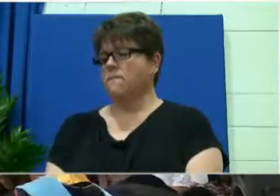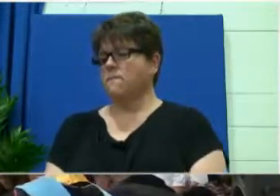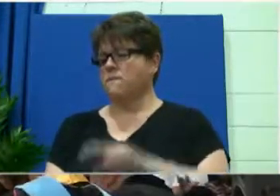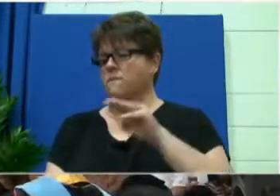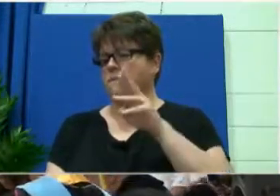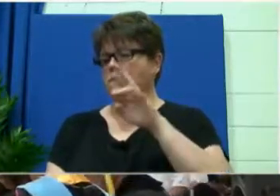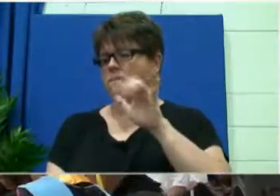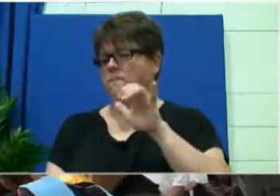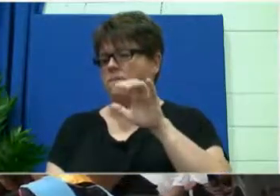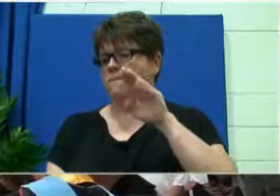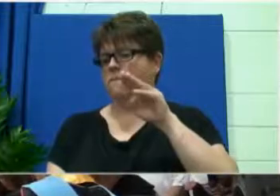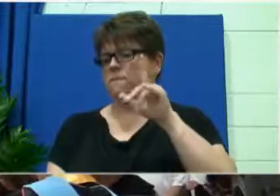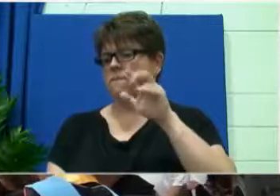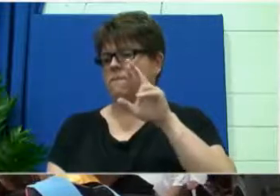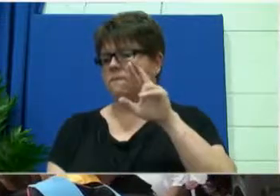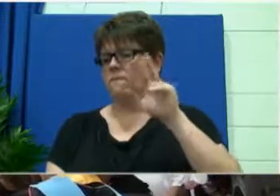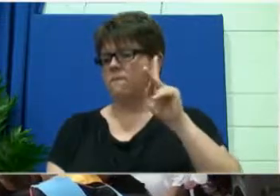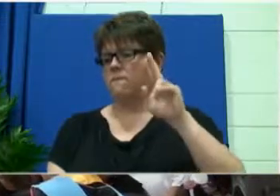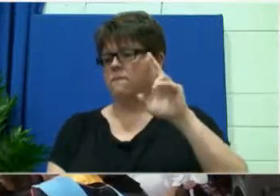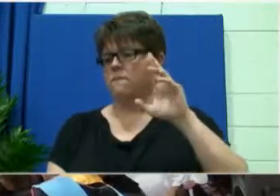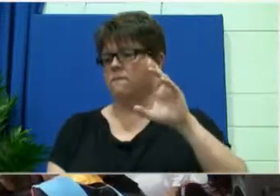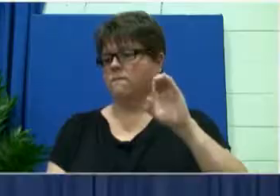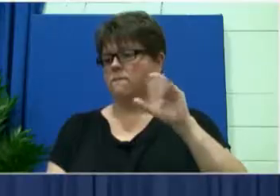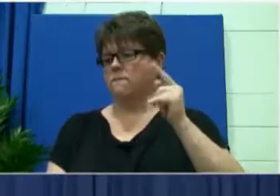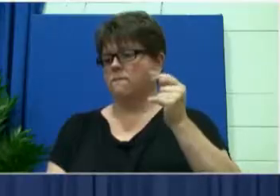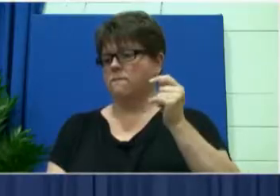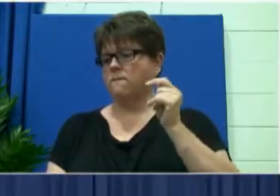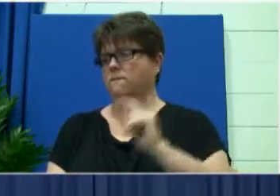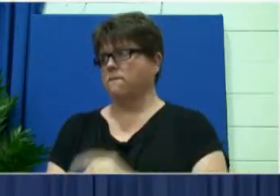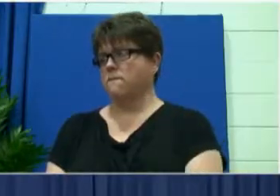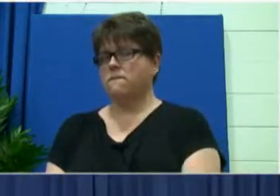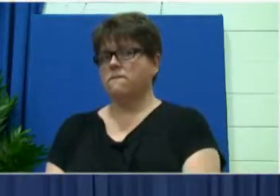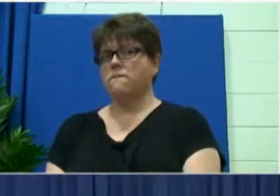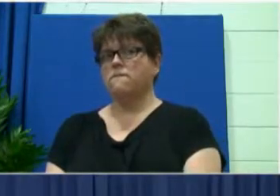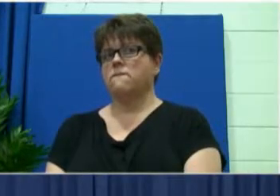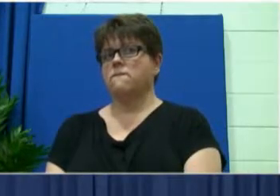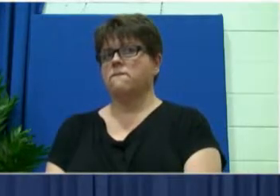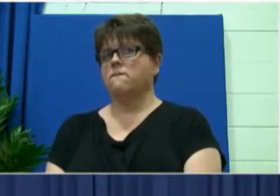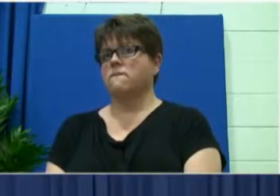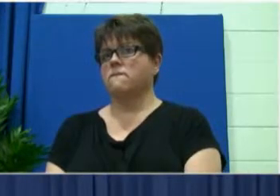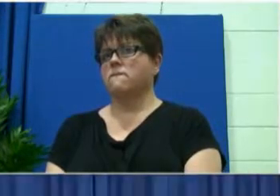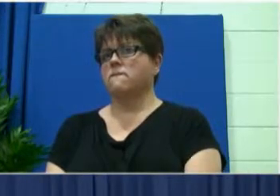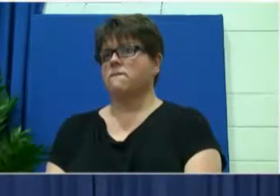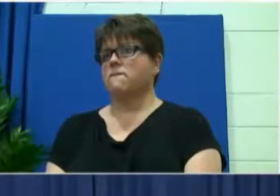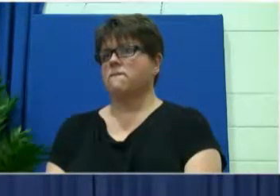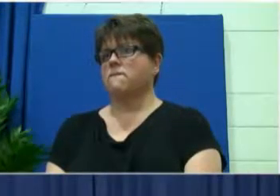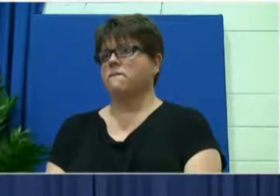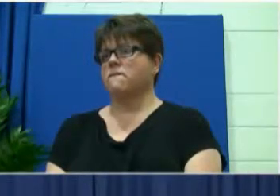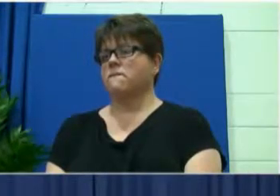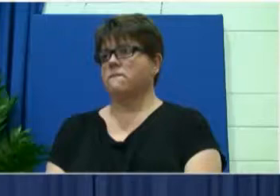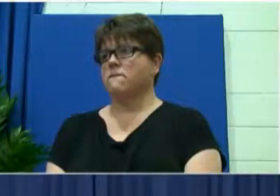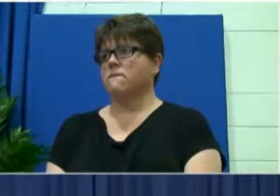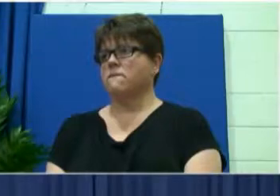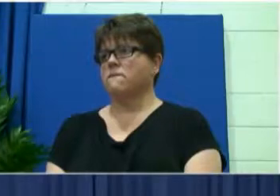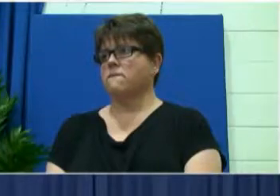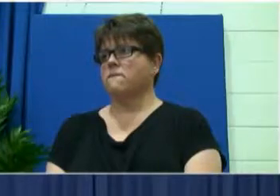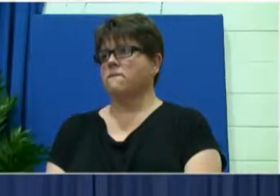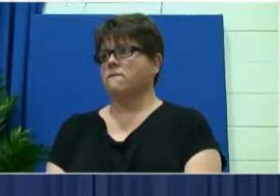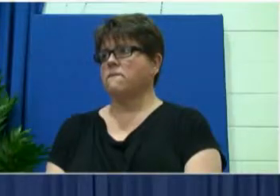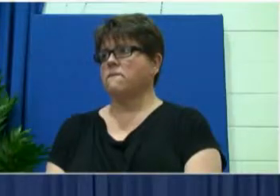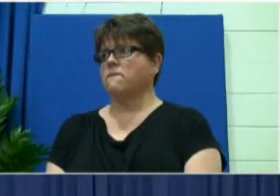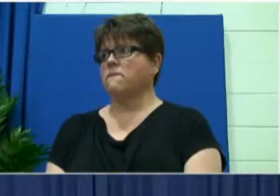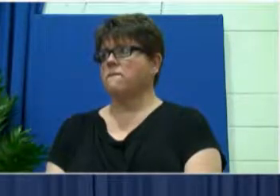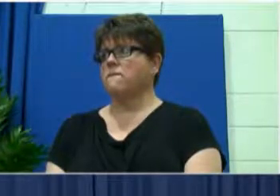Mary Elizabeth Miller Crock, her diploma presented by her grandmother, Pam Woeful, Adult Volunteer, Literacy